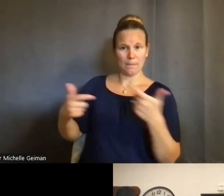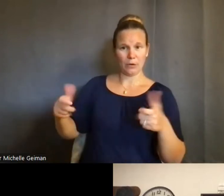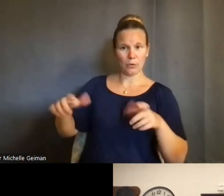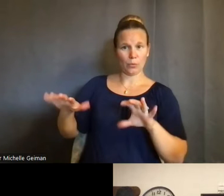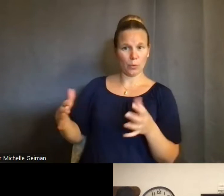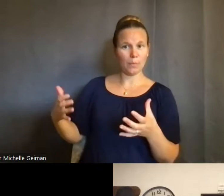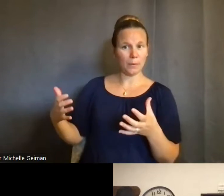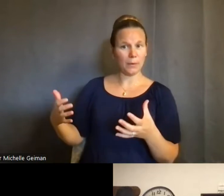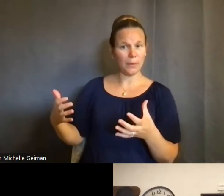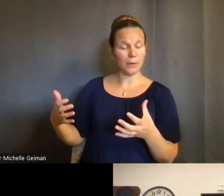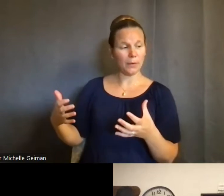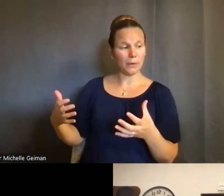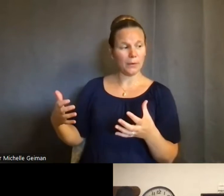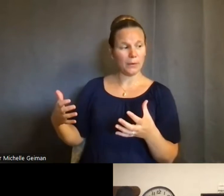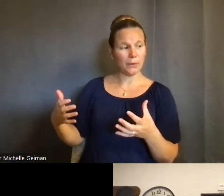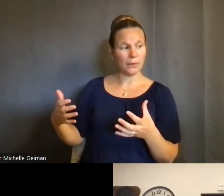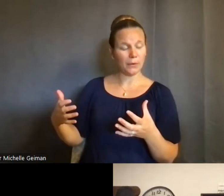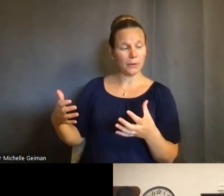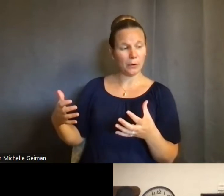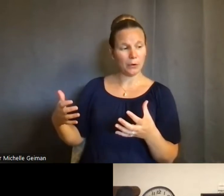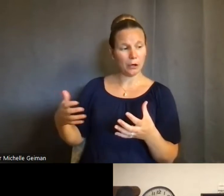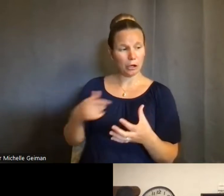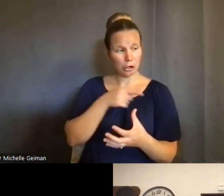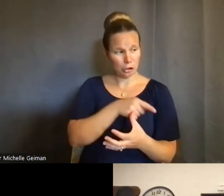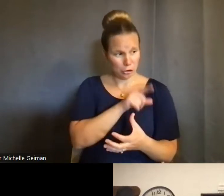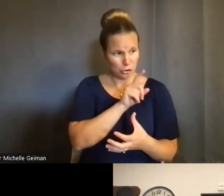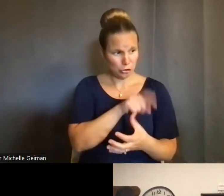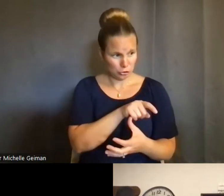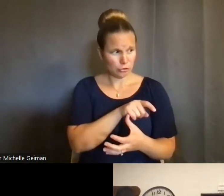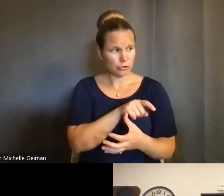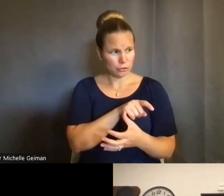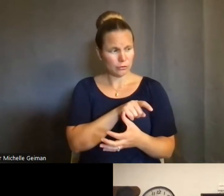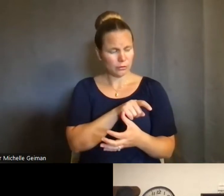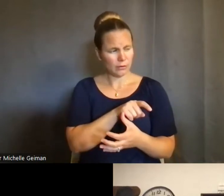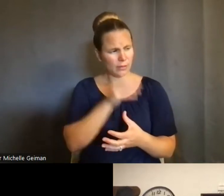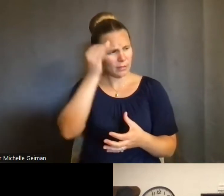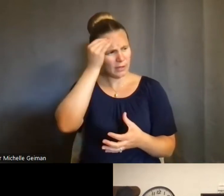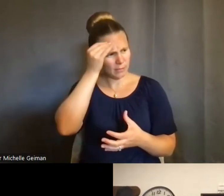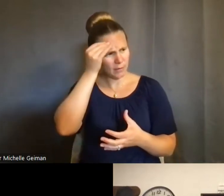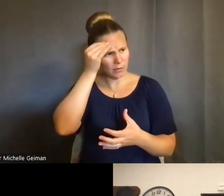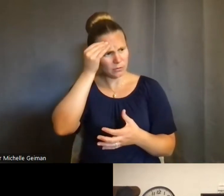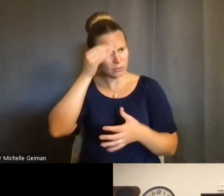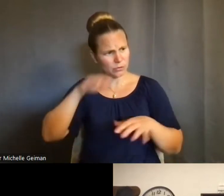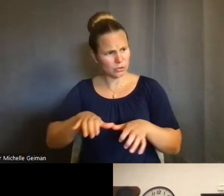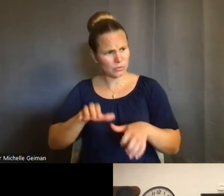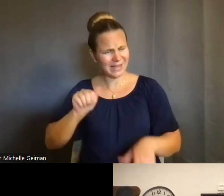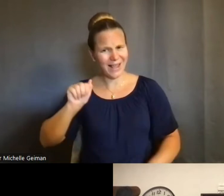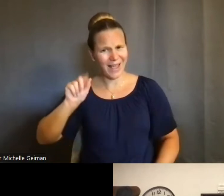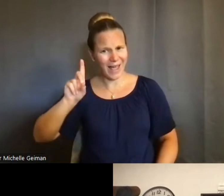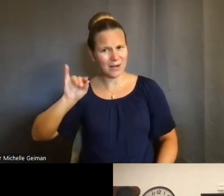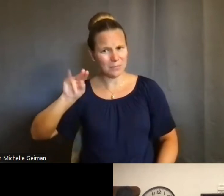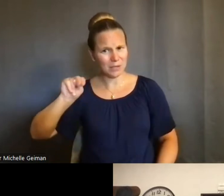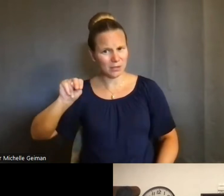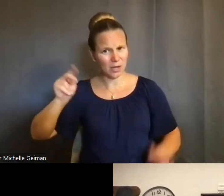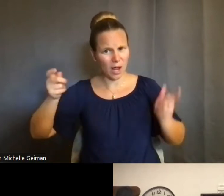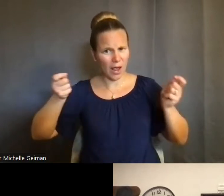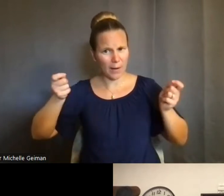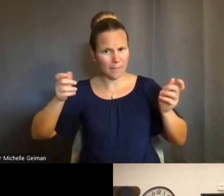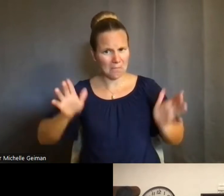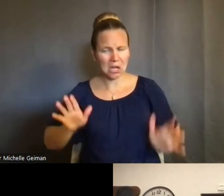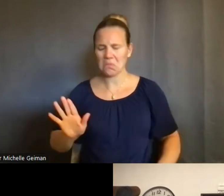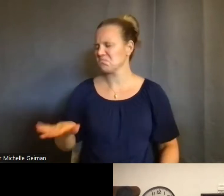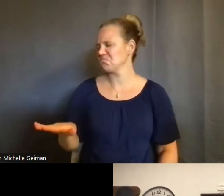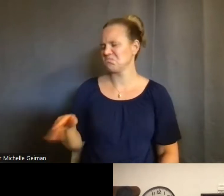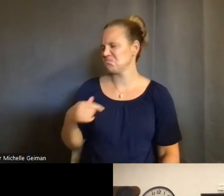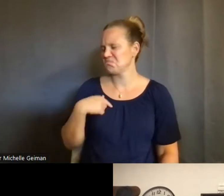speak." So he said, you should really get into administration, and I said, look, I'm not interested in being